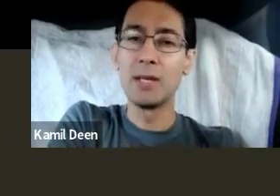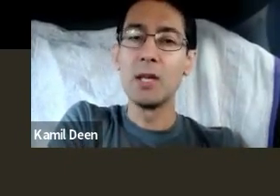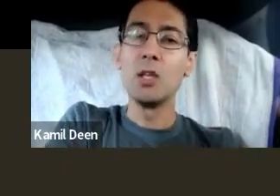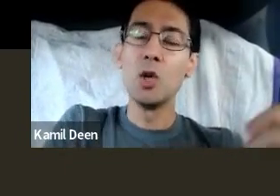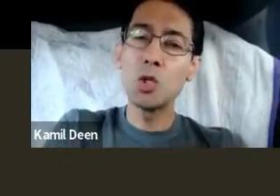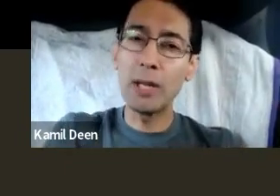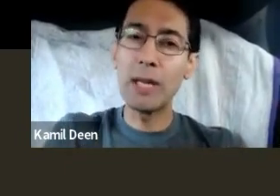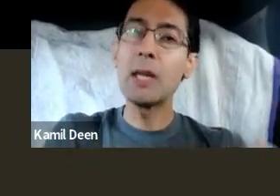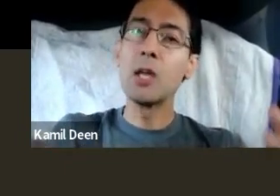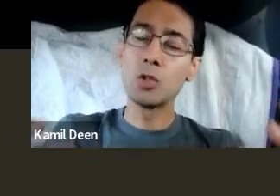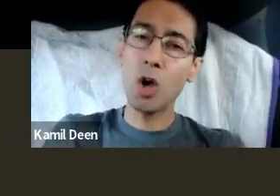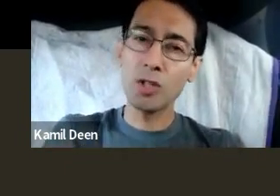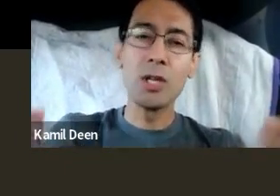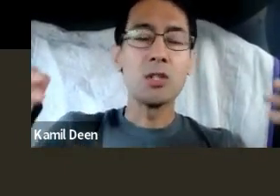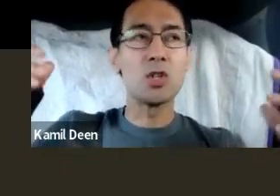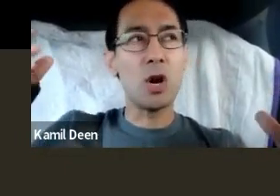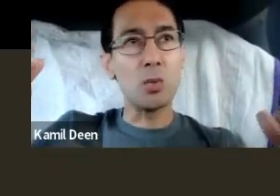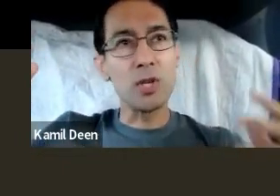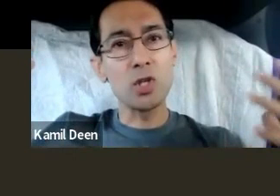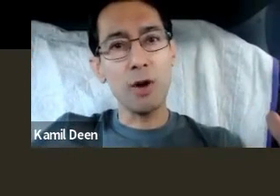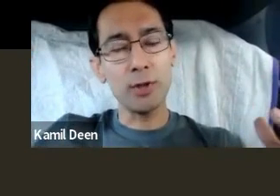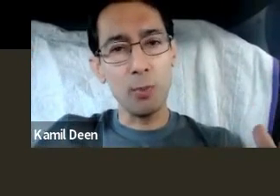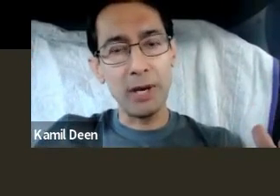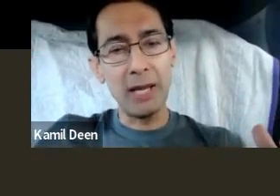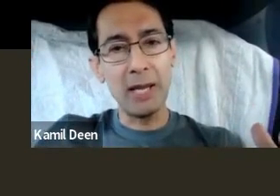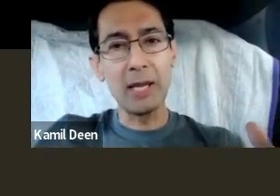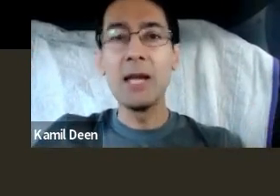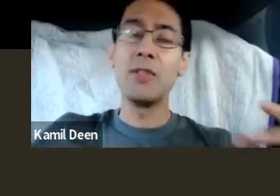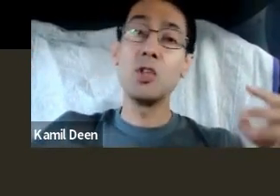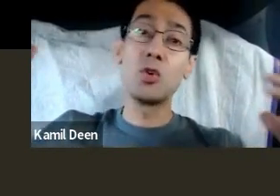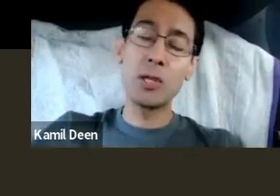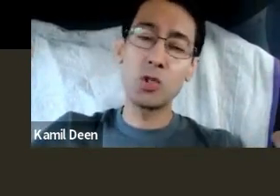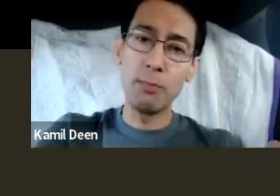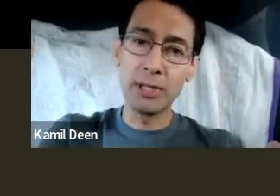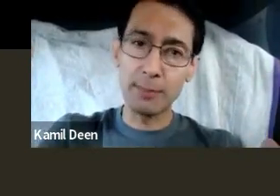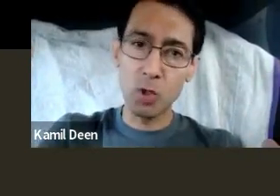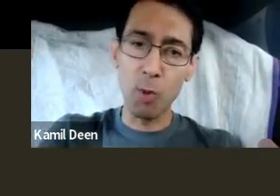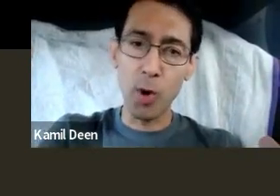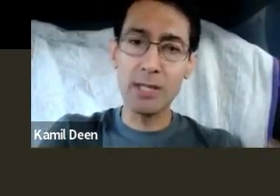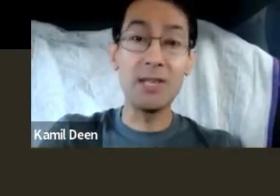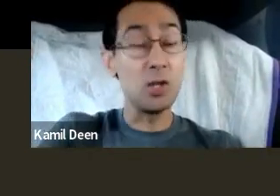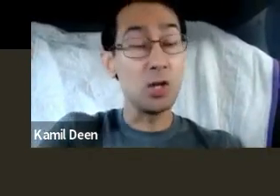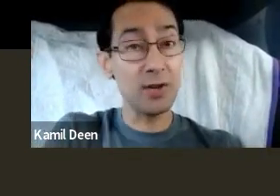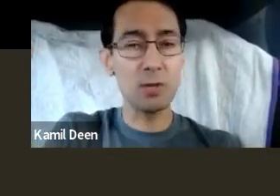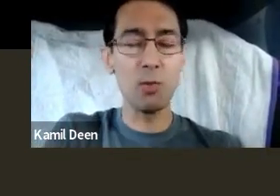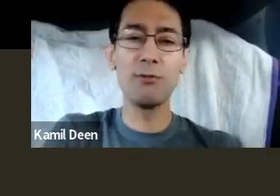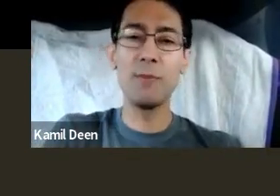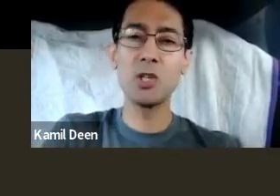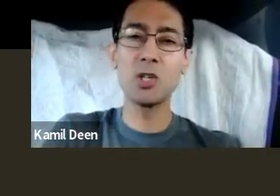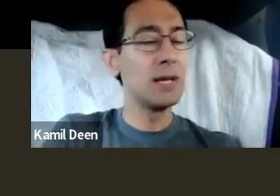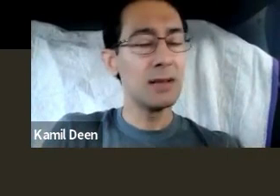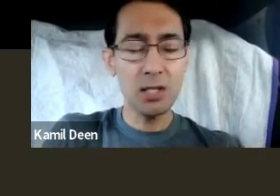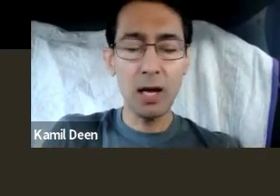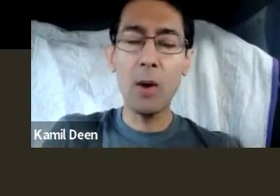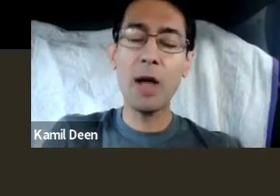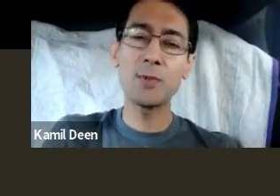write. Usually, you're taught to start with a soft opening, and then you gradually build up to your point, and then you give us some more